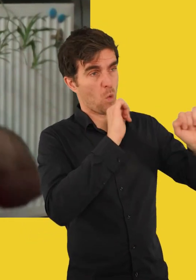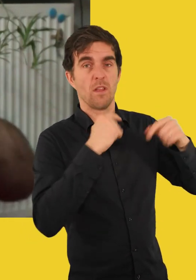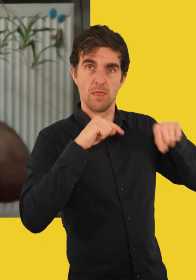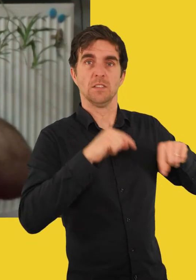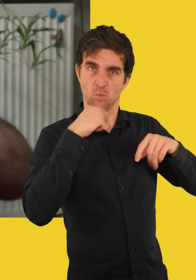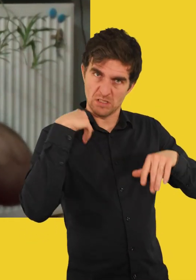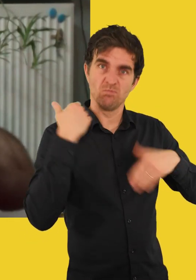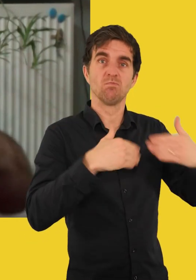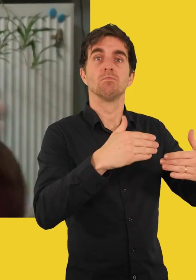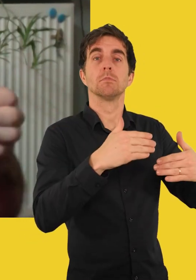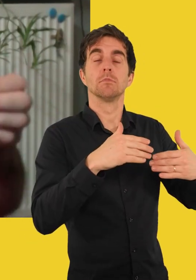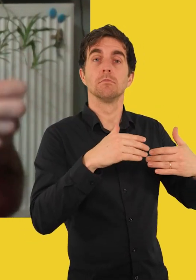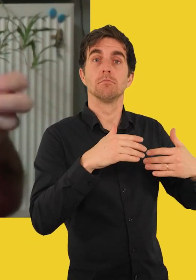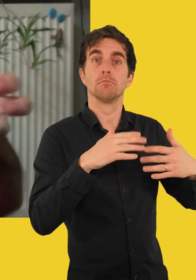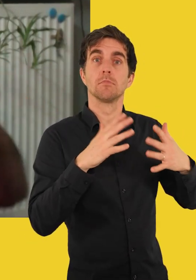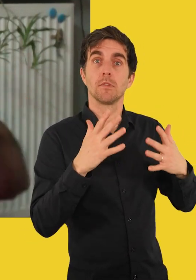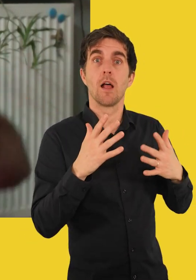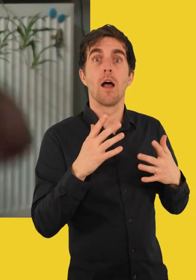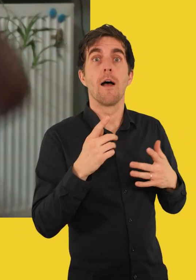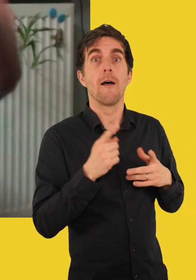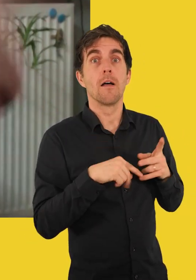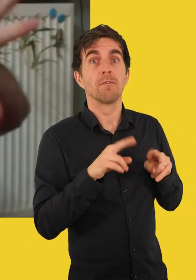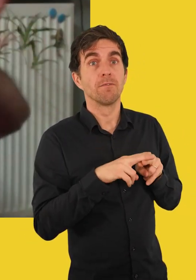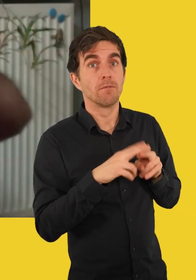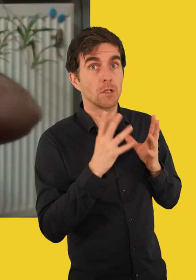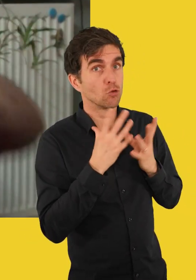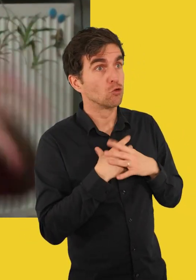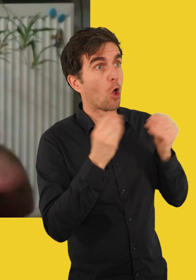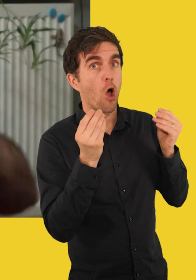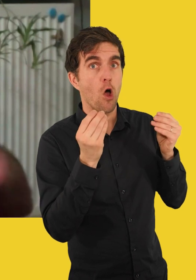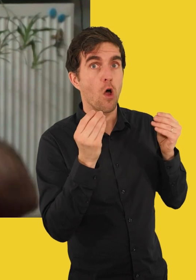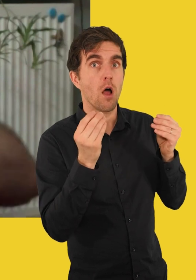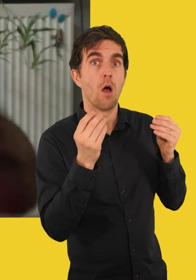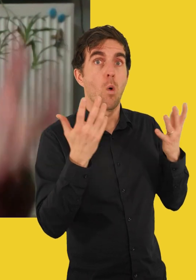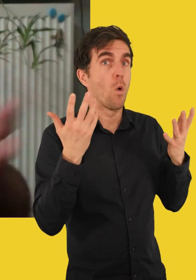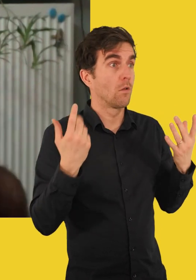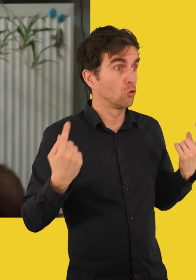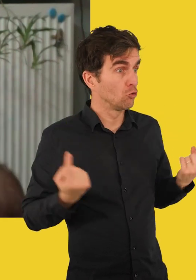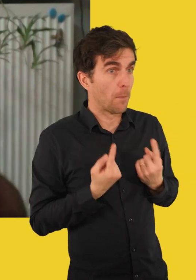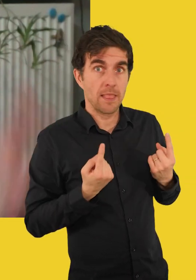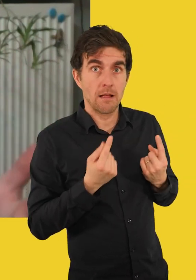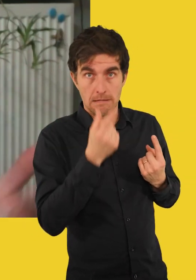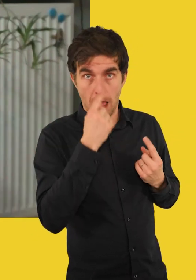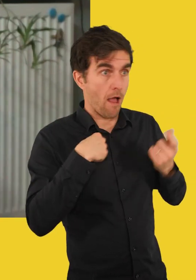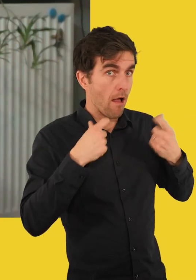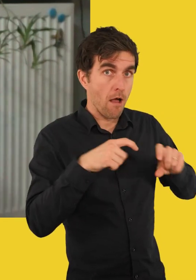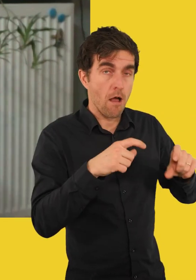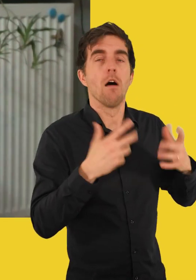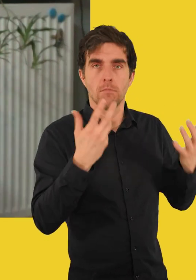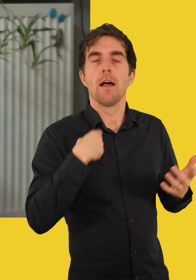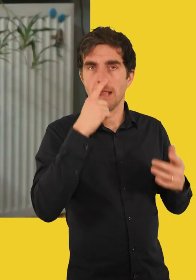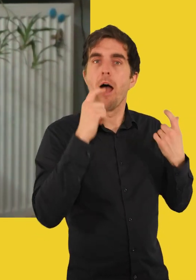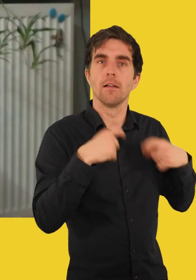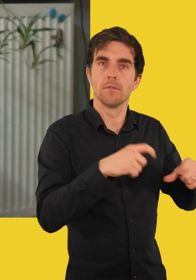alternatives, getting on with it, so that then if these are gone, then there's something left for us to work with.